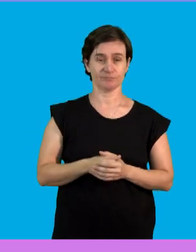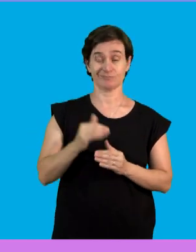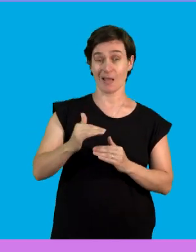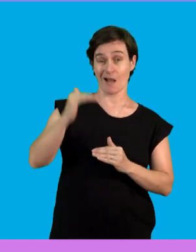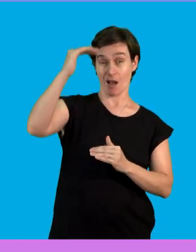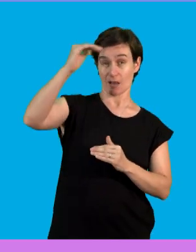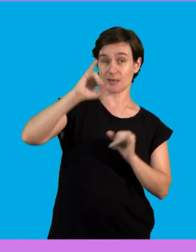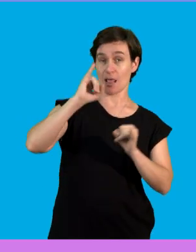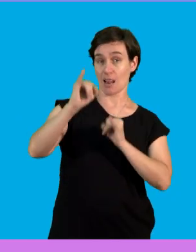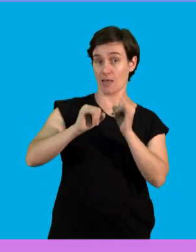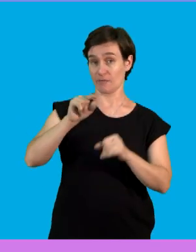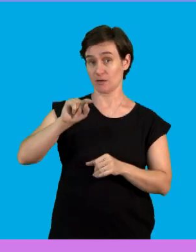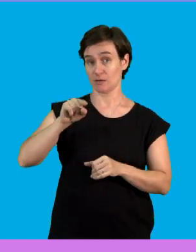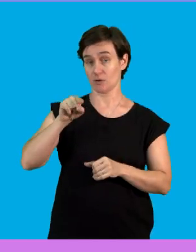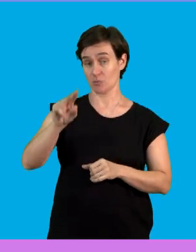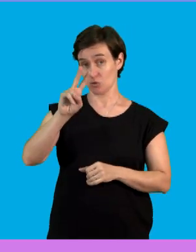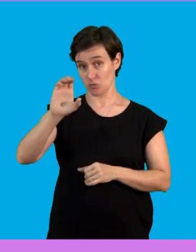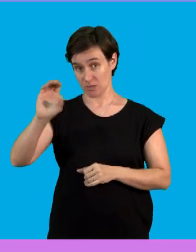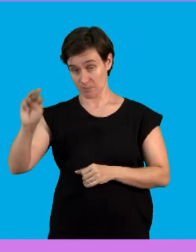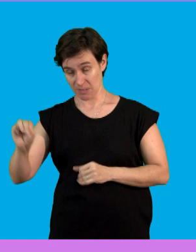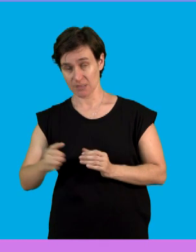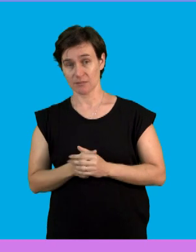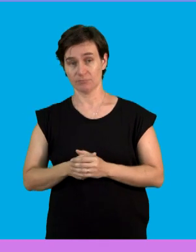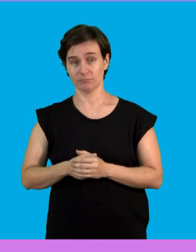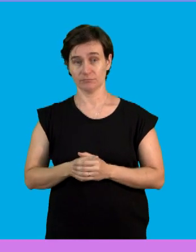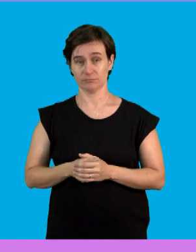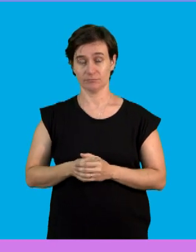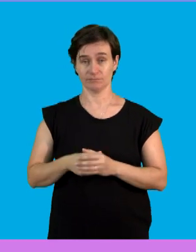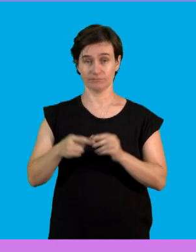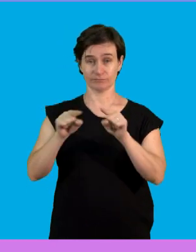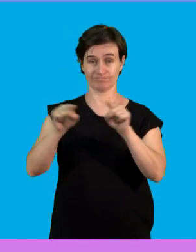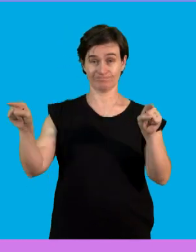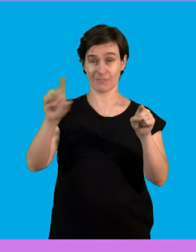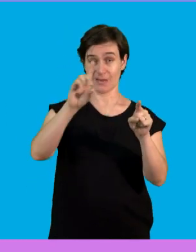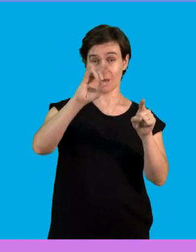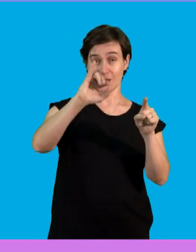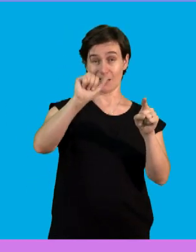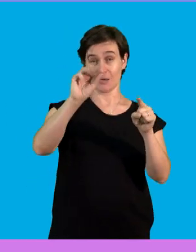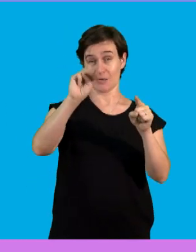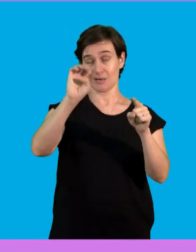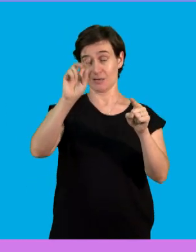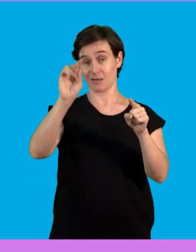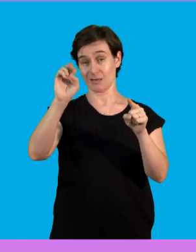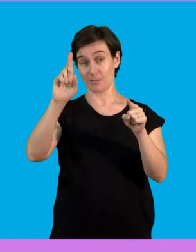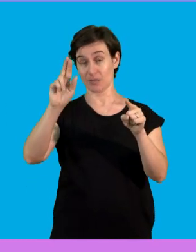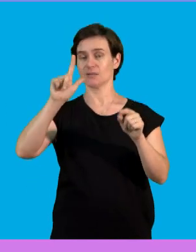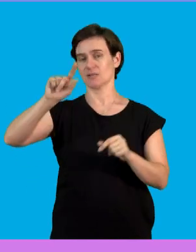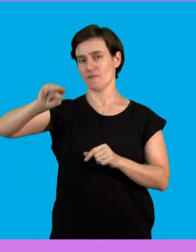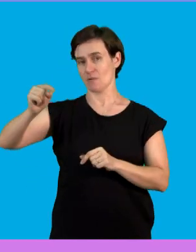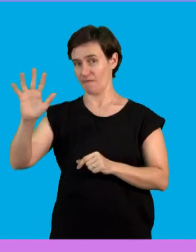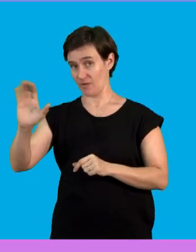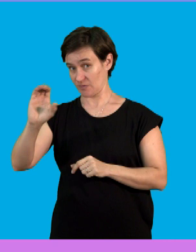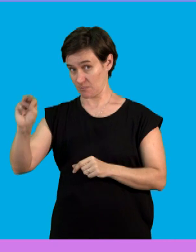a height of 11.2 centimeters and a diameter of 7.5.